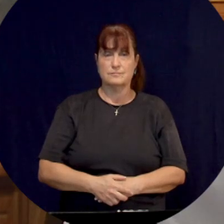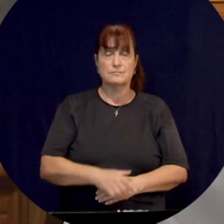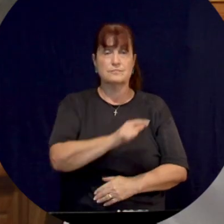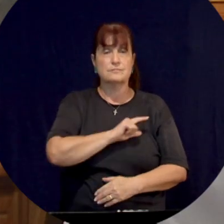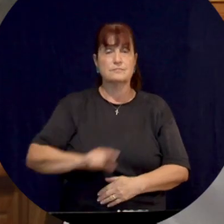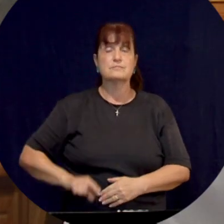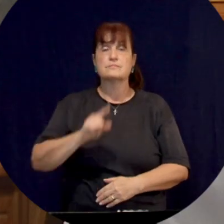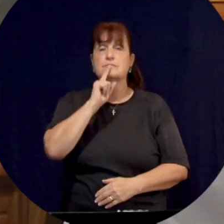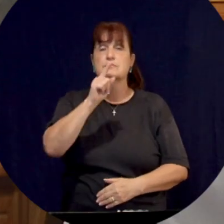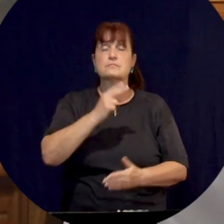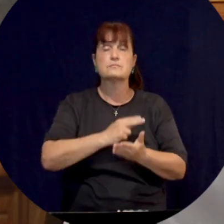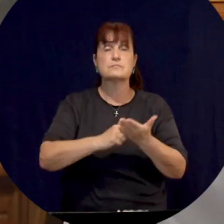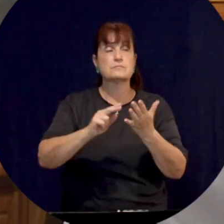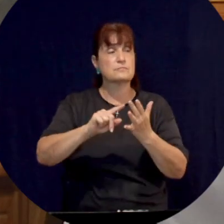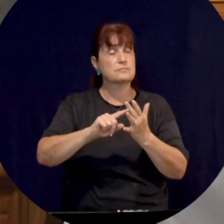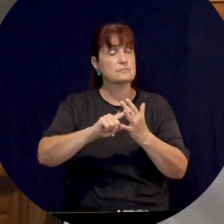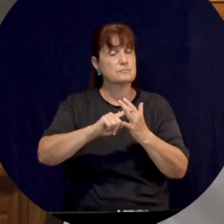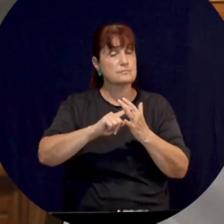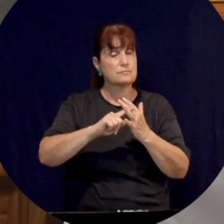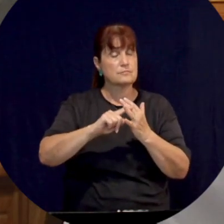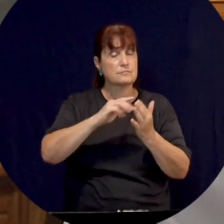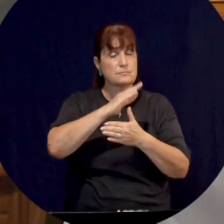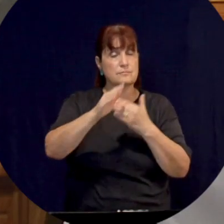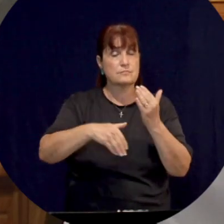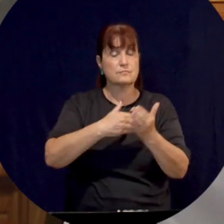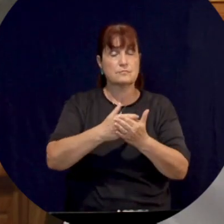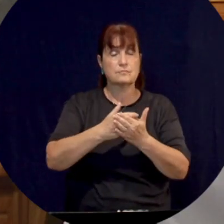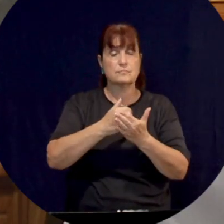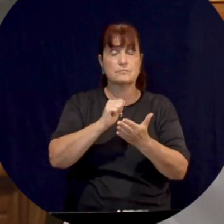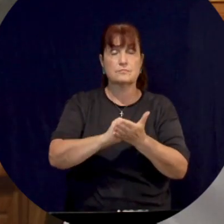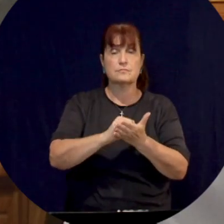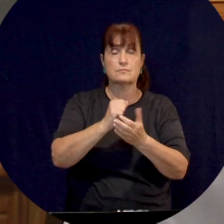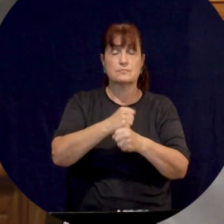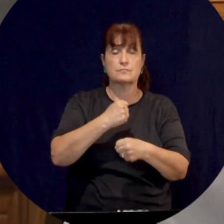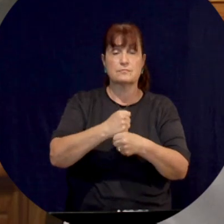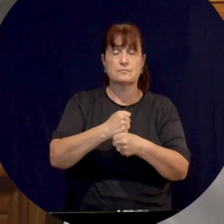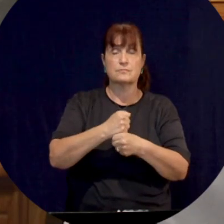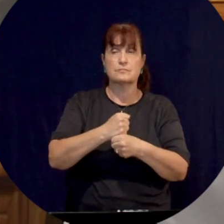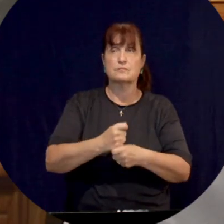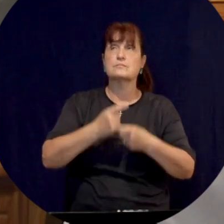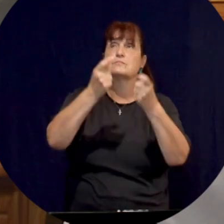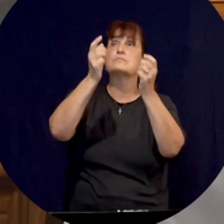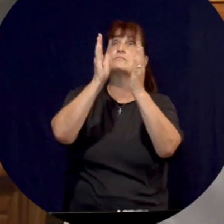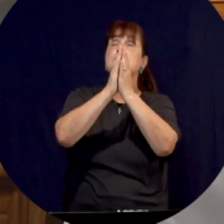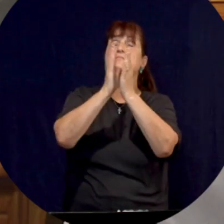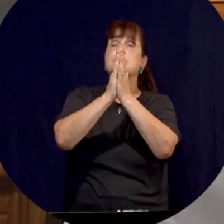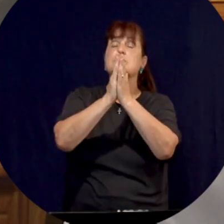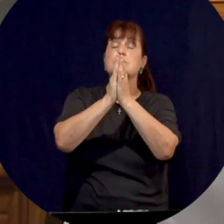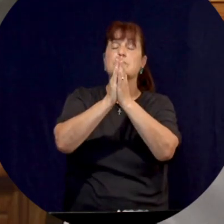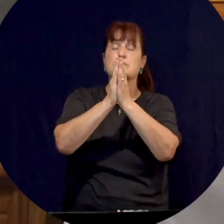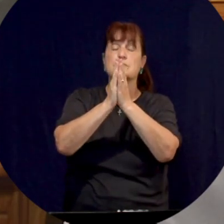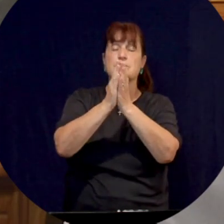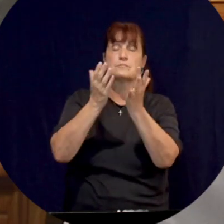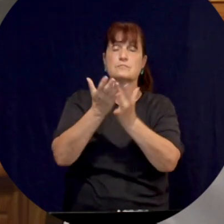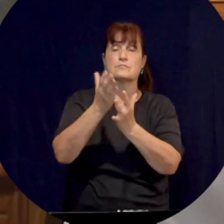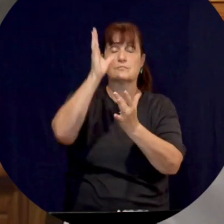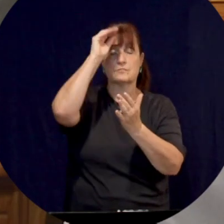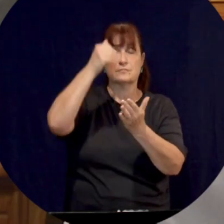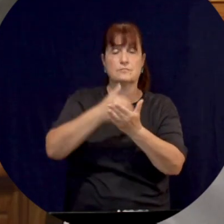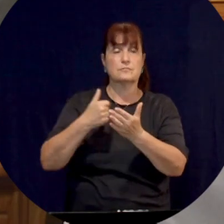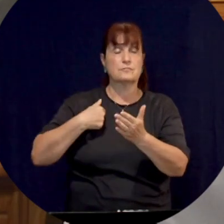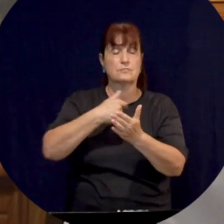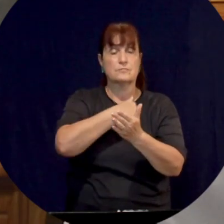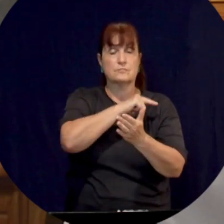You are indeed holy, O Lord, and all that you have created rightly gives you praise. For through your Son, our Lord